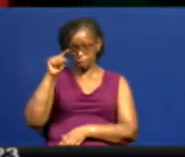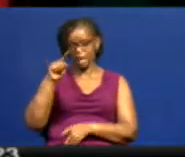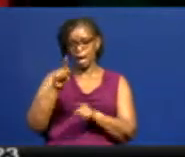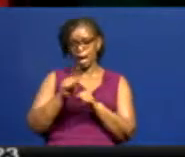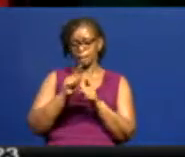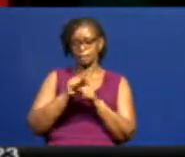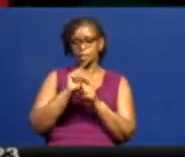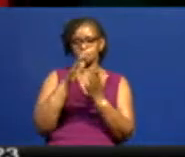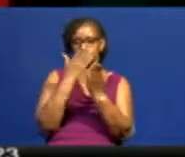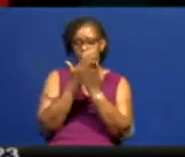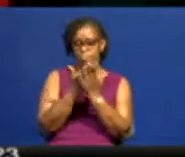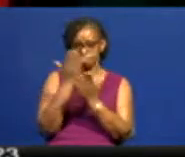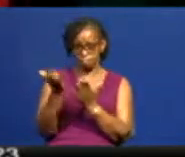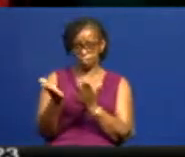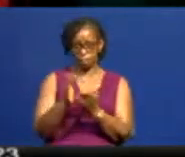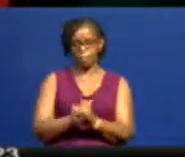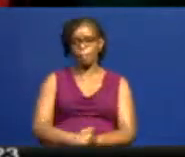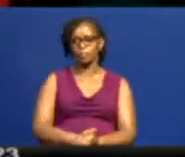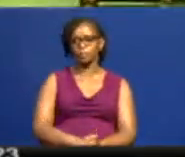recommended in the report.